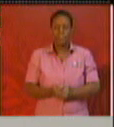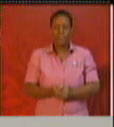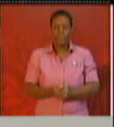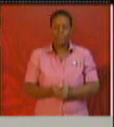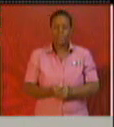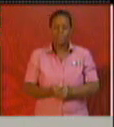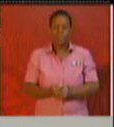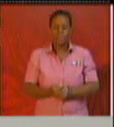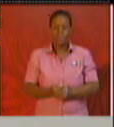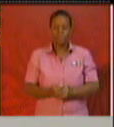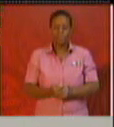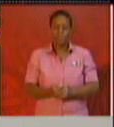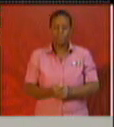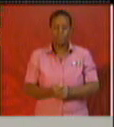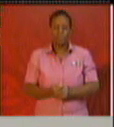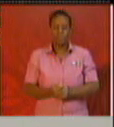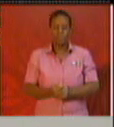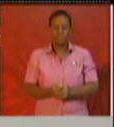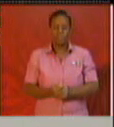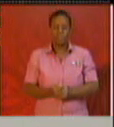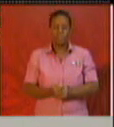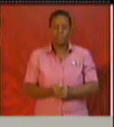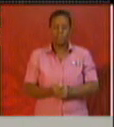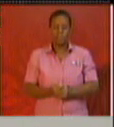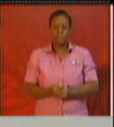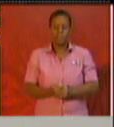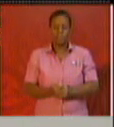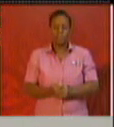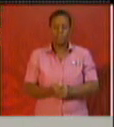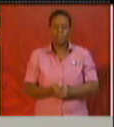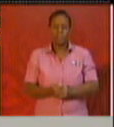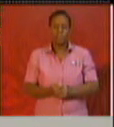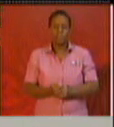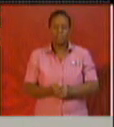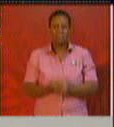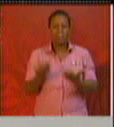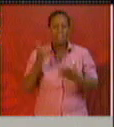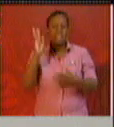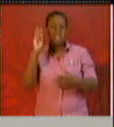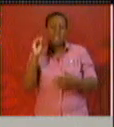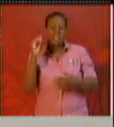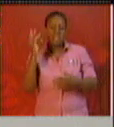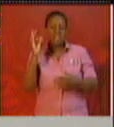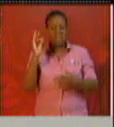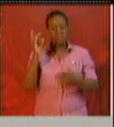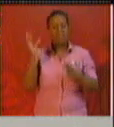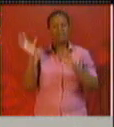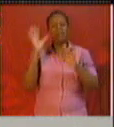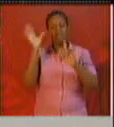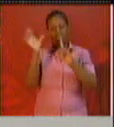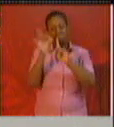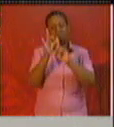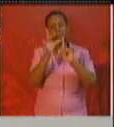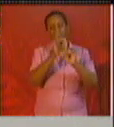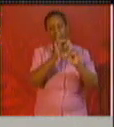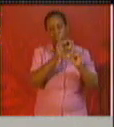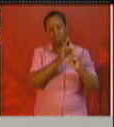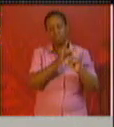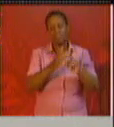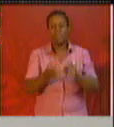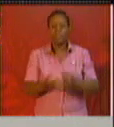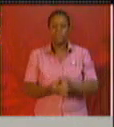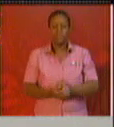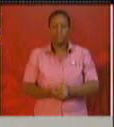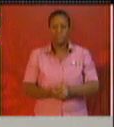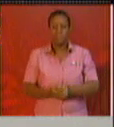lows. So the rolling average at present is either 6 or 7. It has been that over the last couple of weeks. And this is why we said